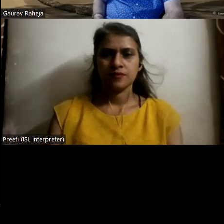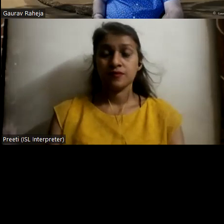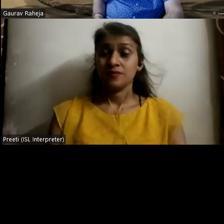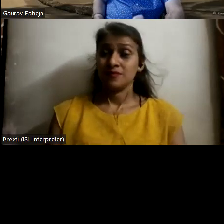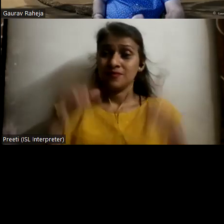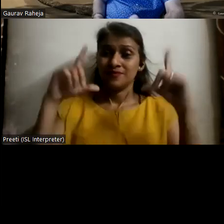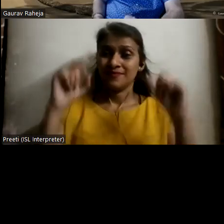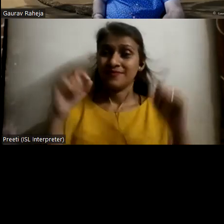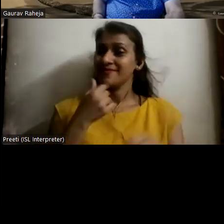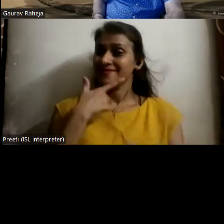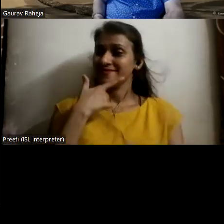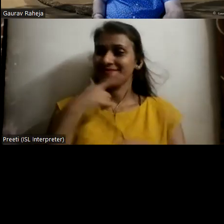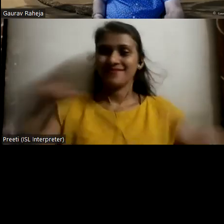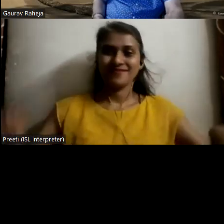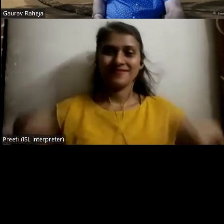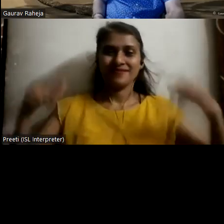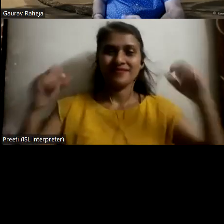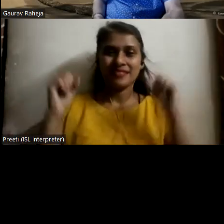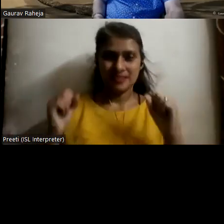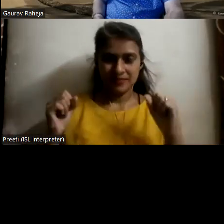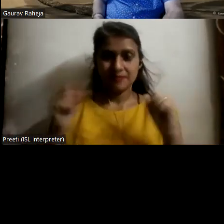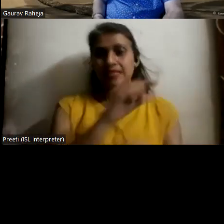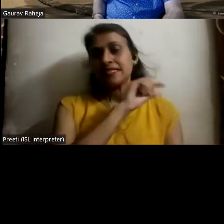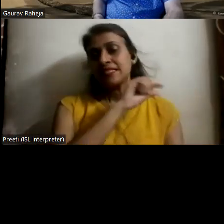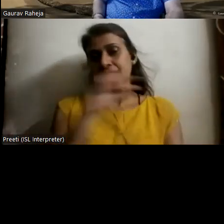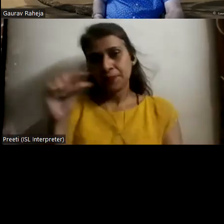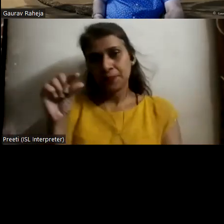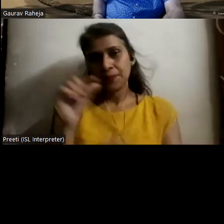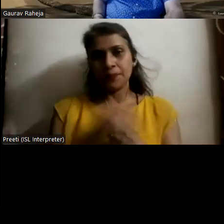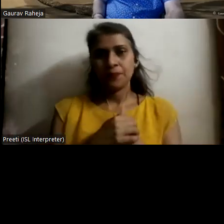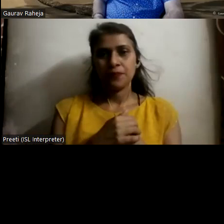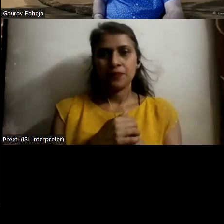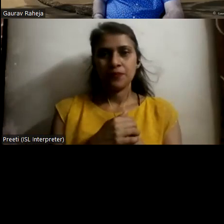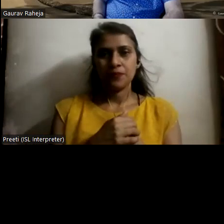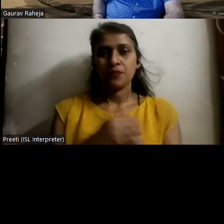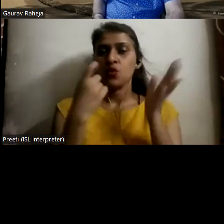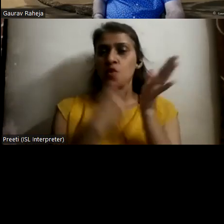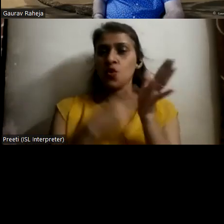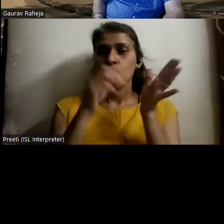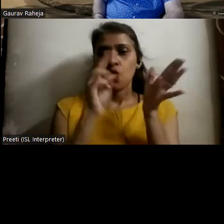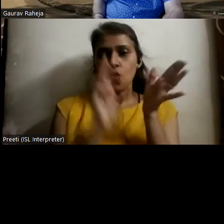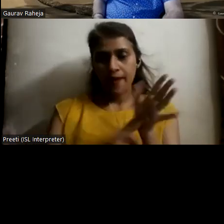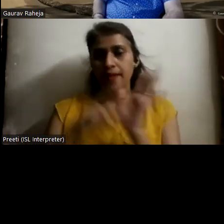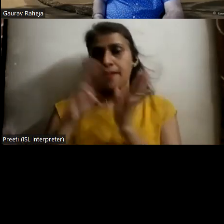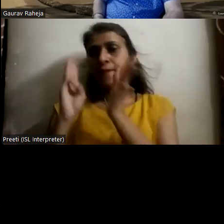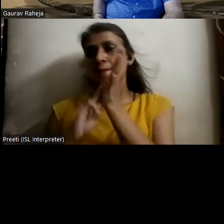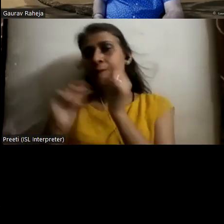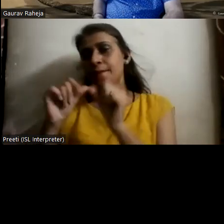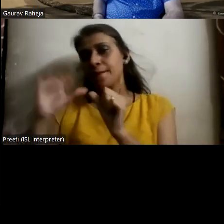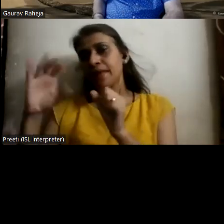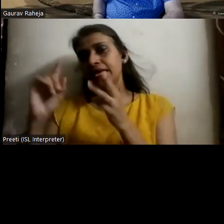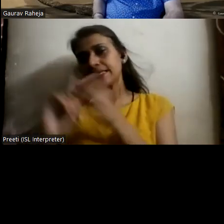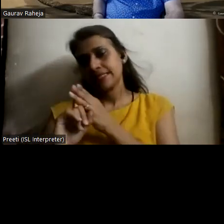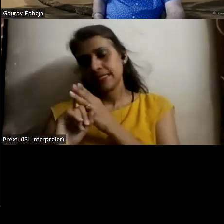gentleman smiling, sitting on a wheelchair. His name was Ronald Mays, popularly known as Ron